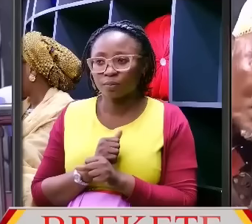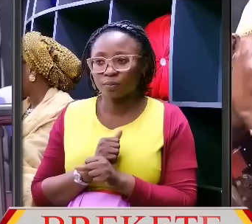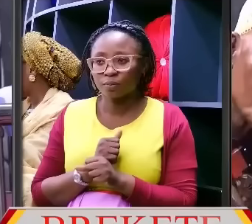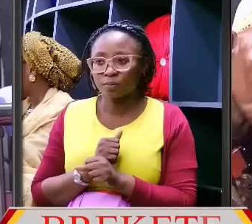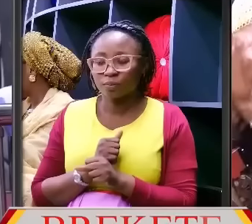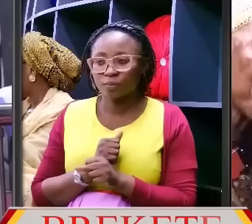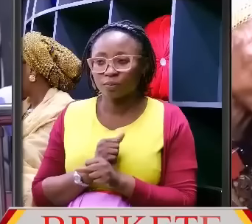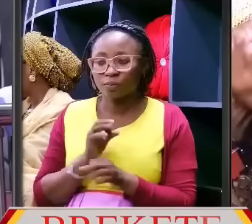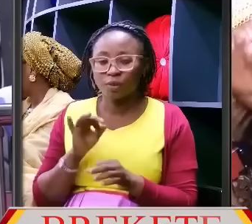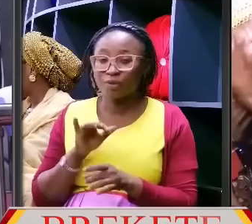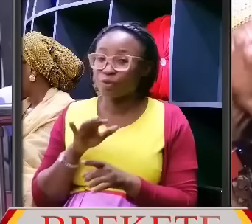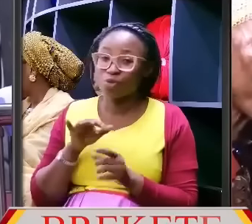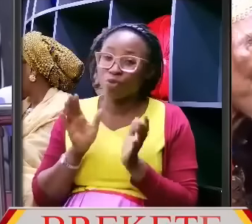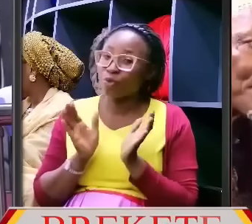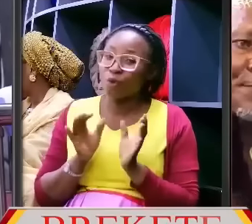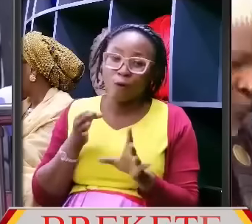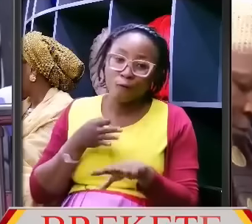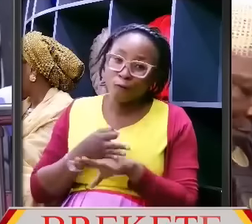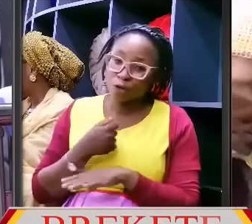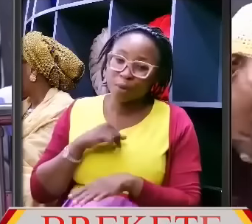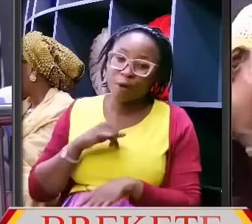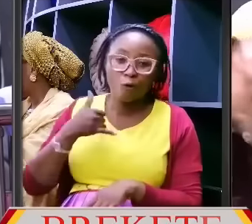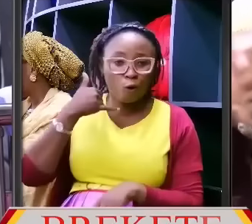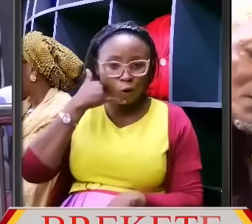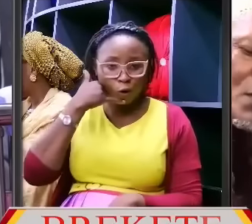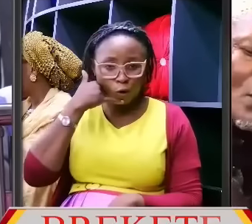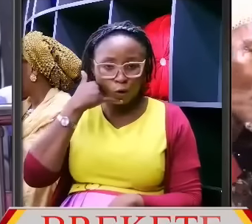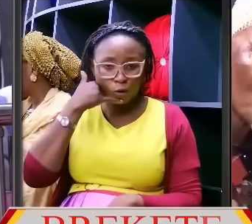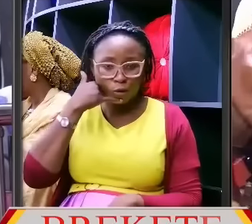Okay. But if you press me, I will make the call.